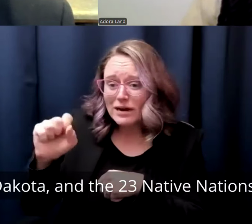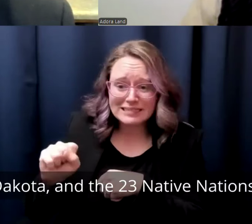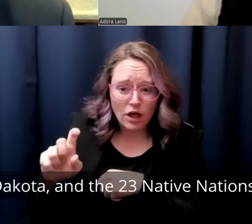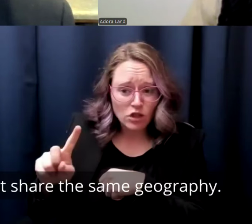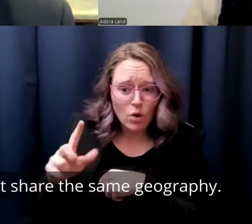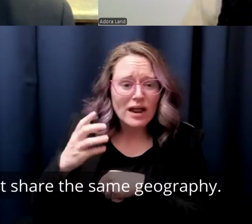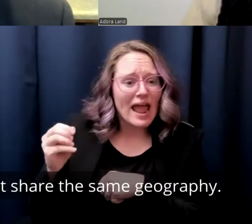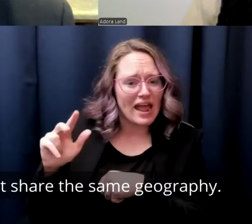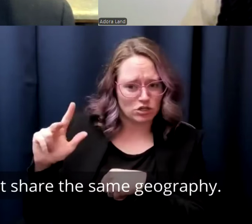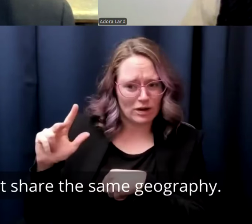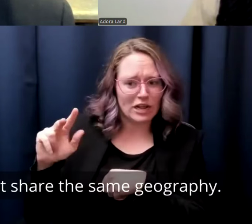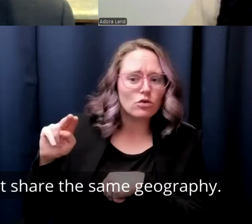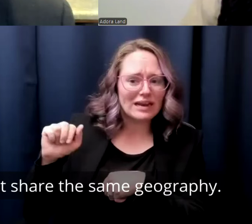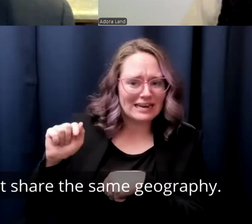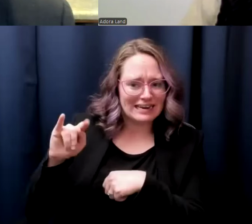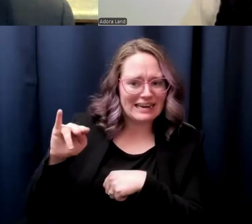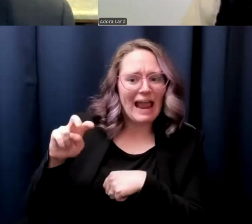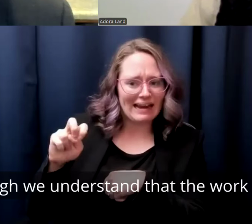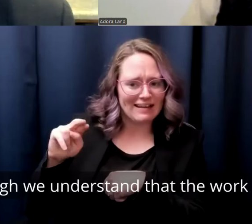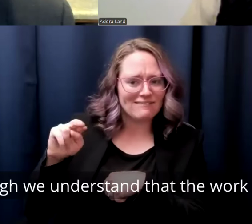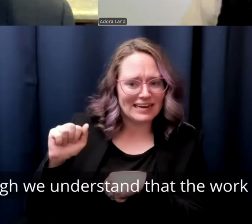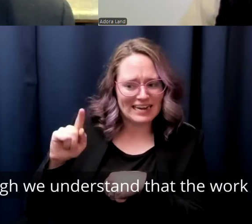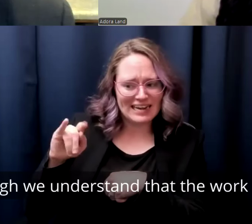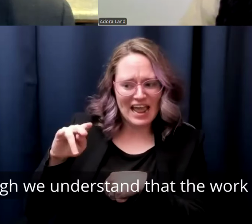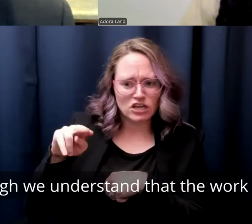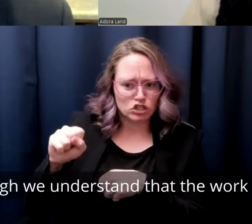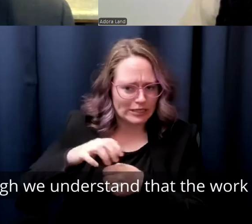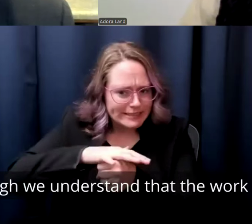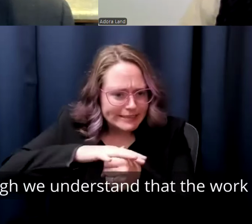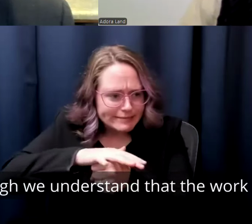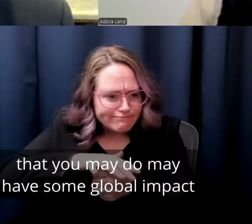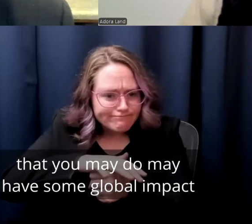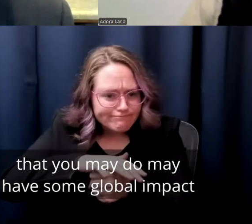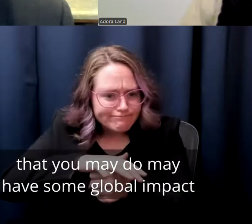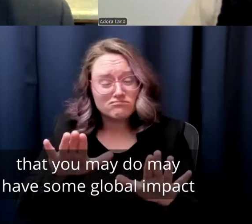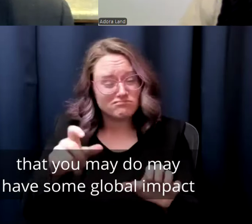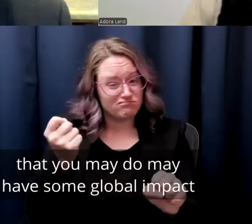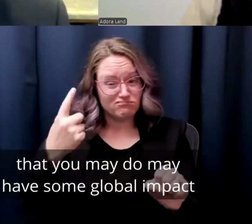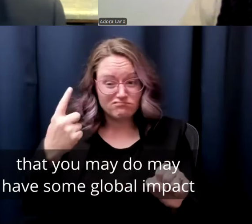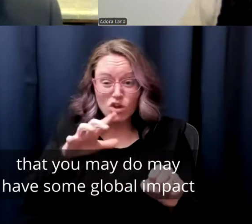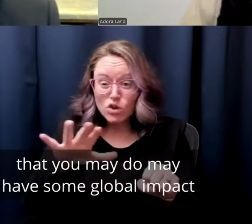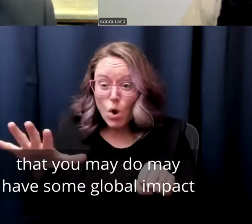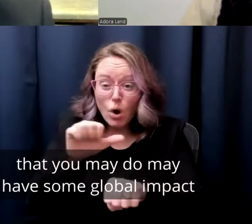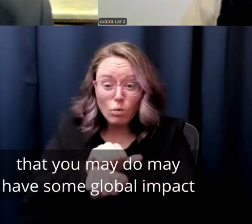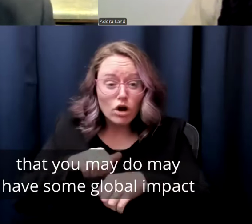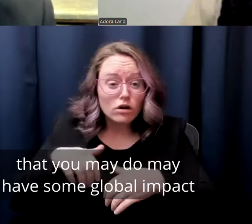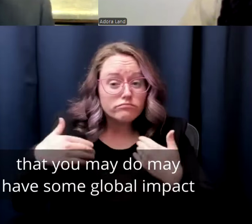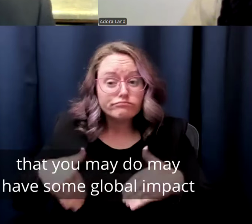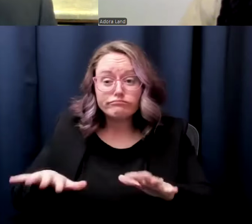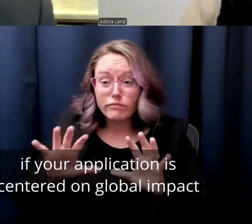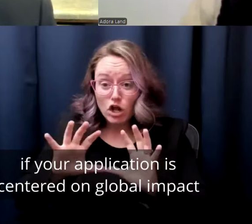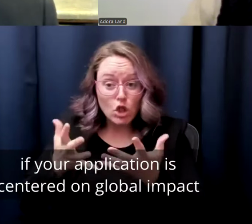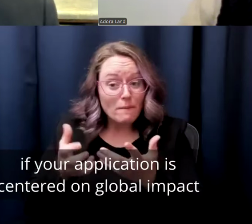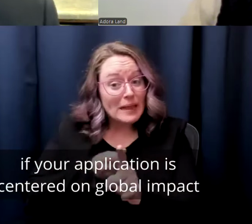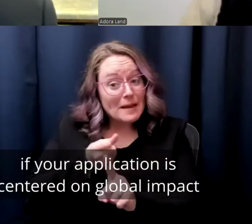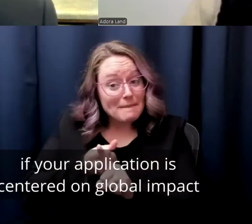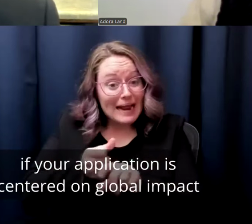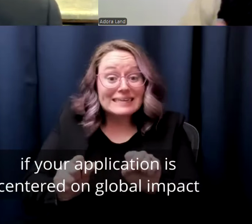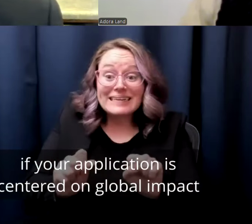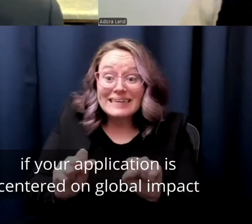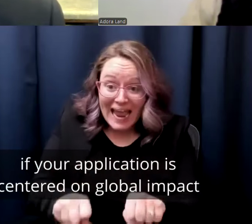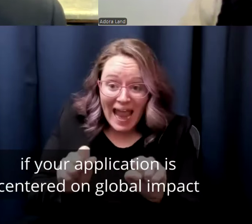Native nations that share the same geography. Although we understand that the work that you may do may have some global impact,